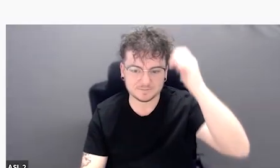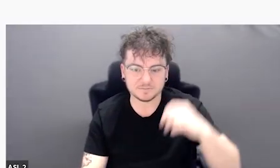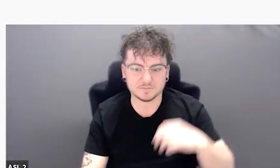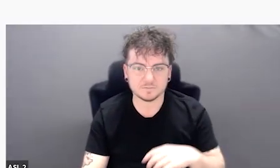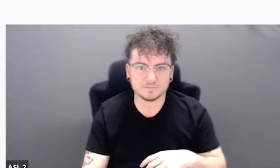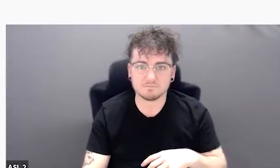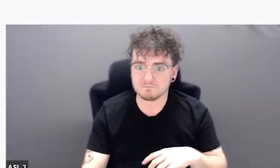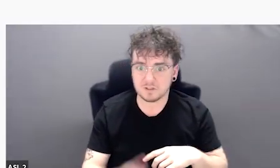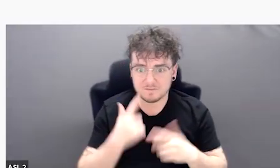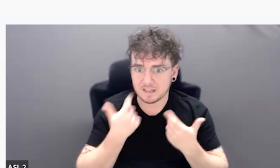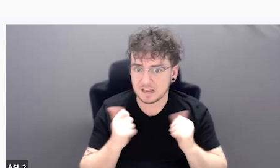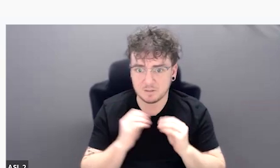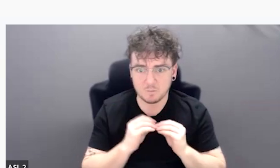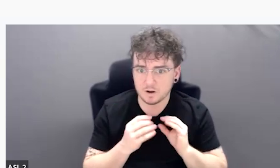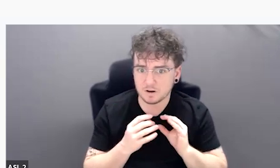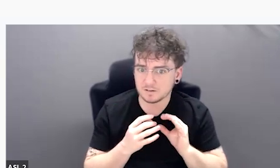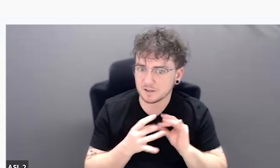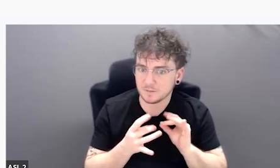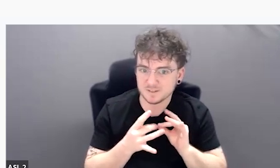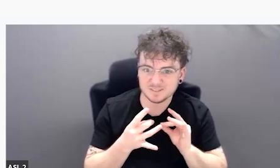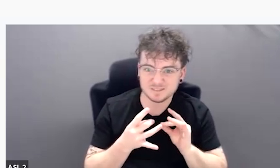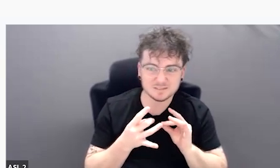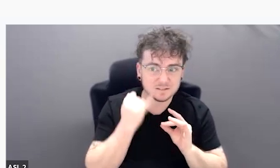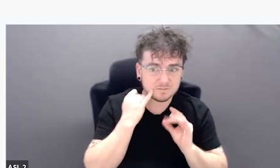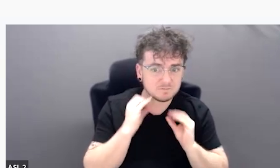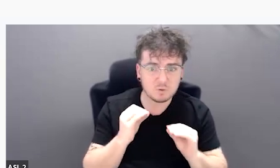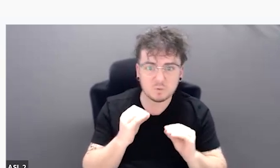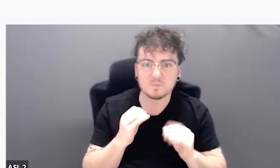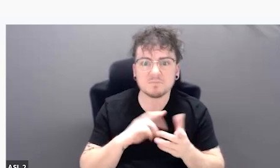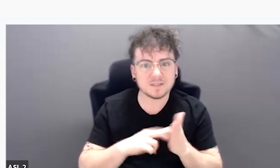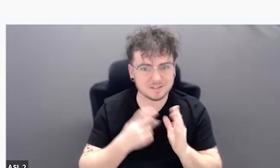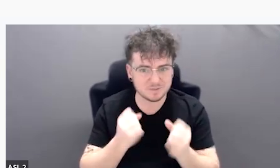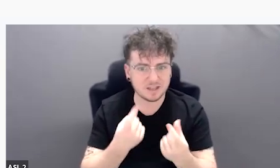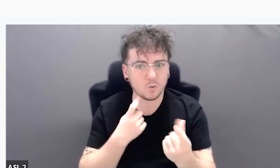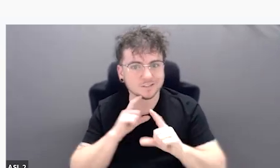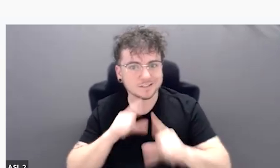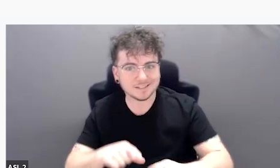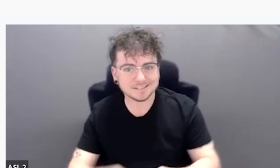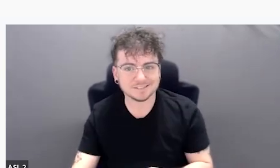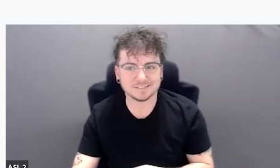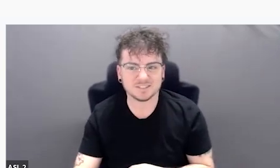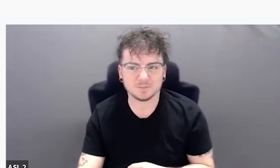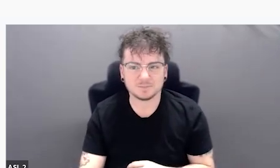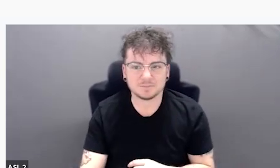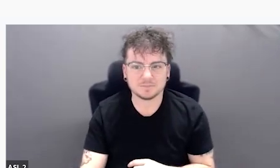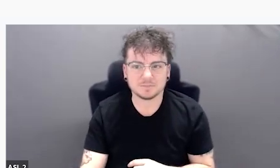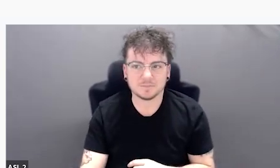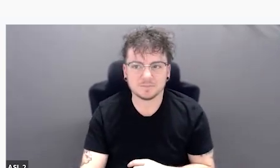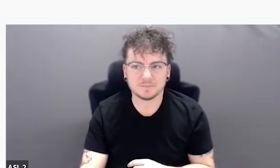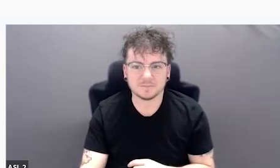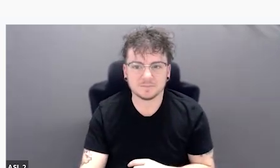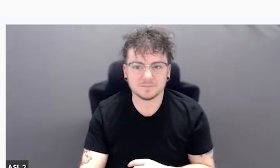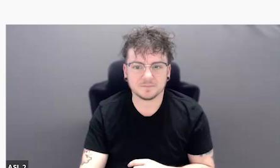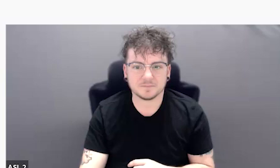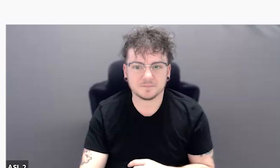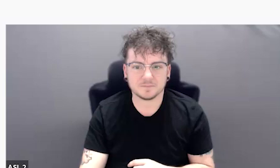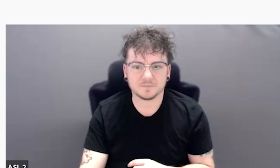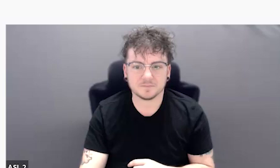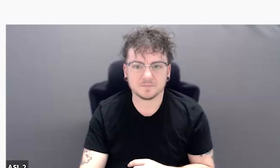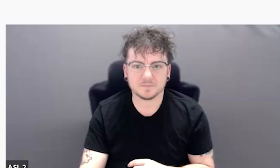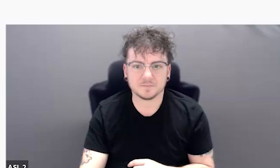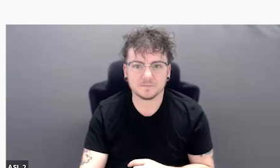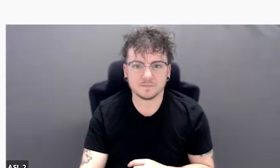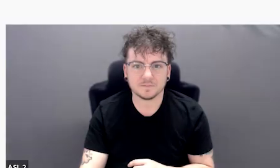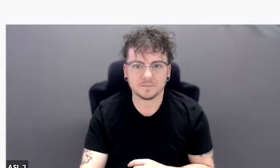words? I think we have some Q&A time now. Yeah, well, I know we've got about 3 minutes, and I'll just